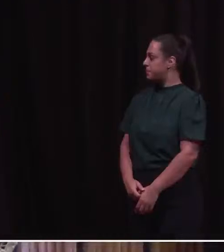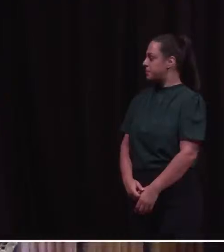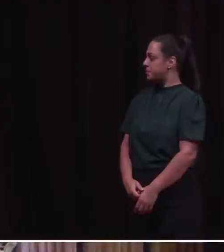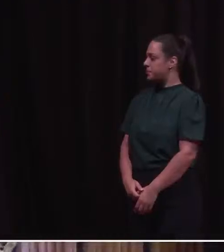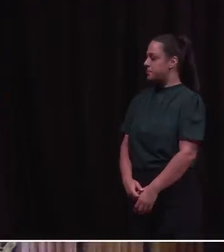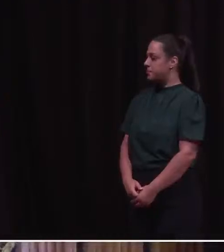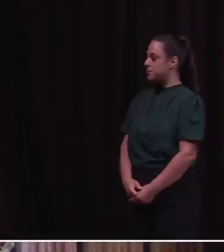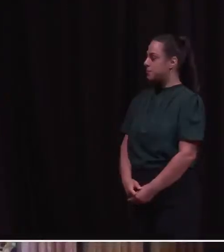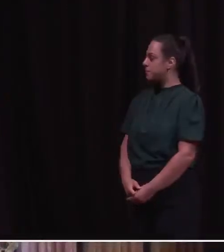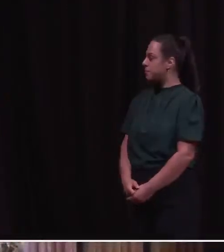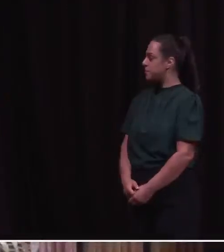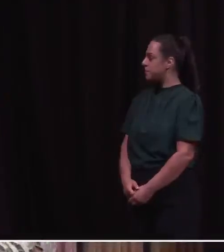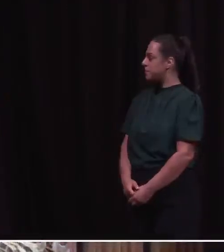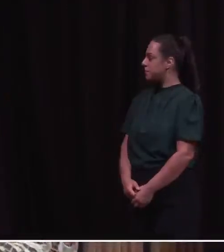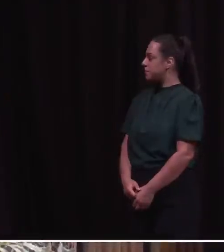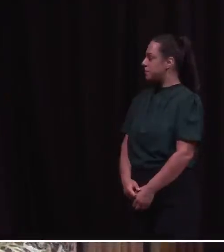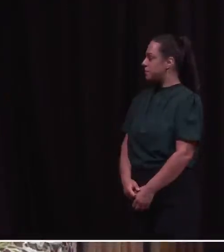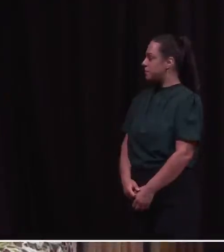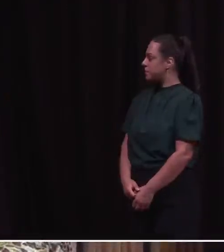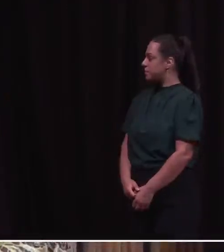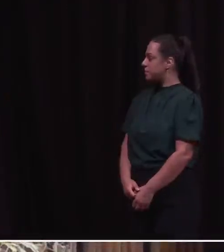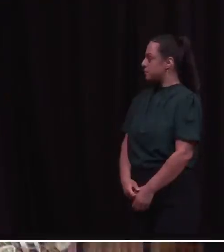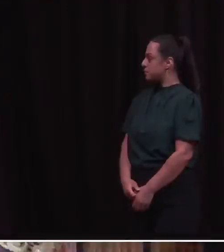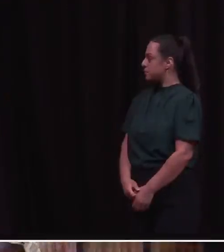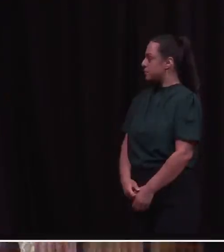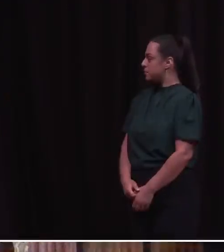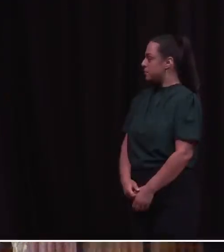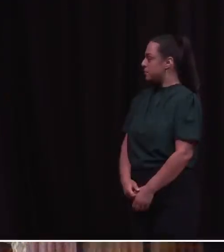He was going to say something.